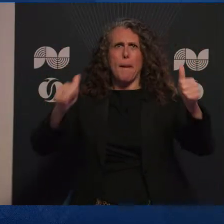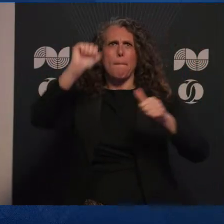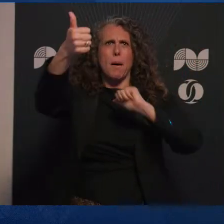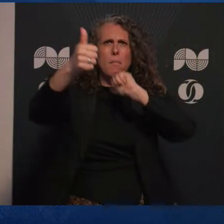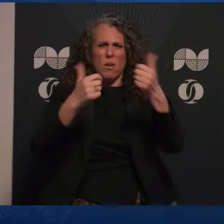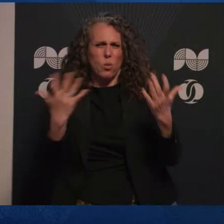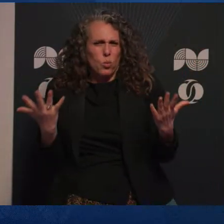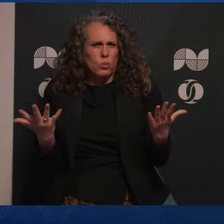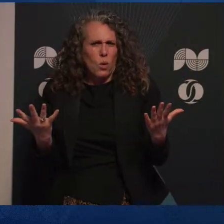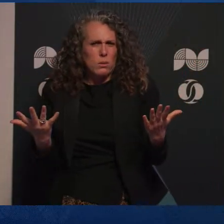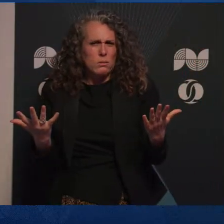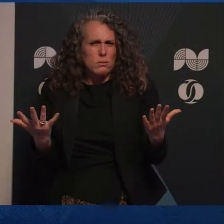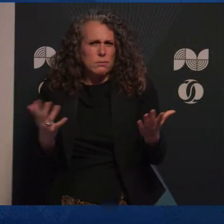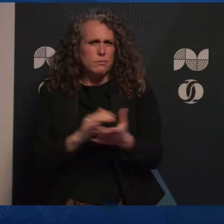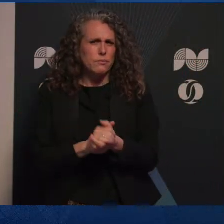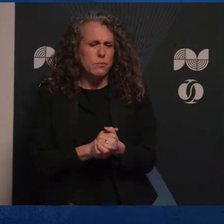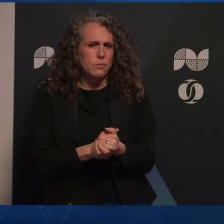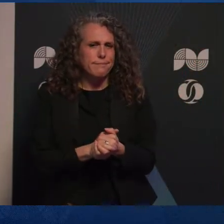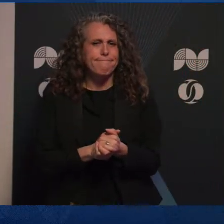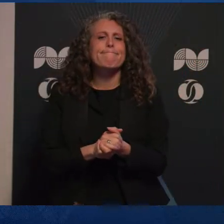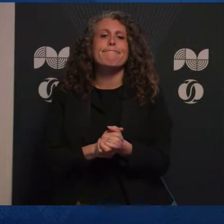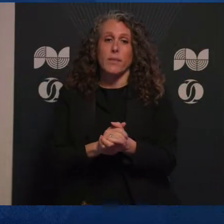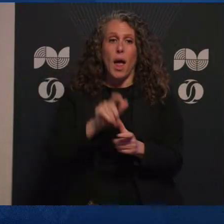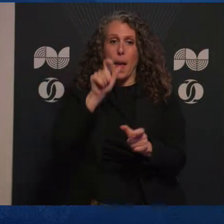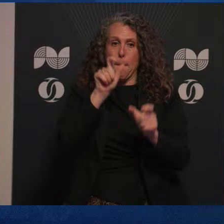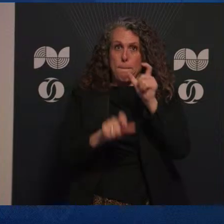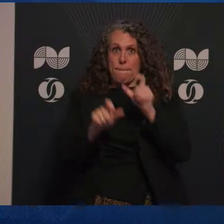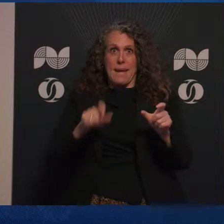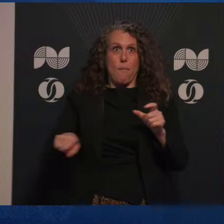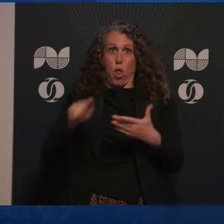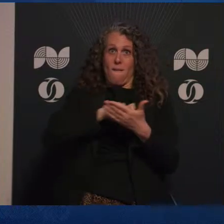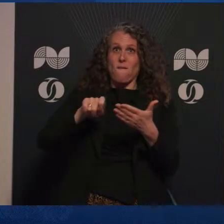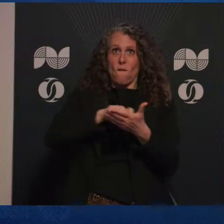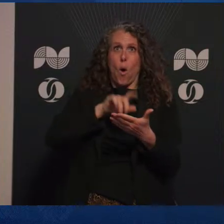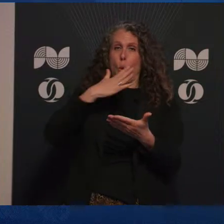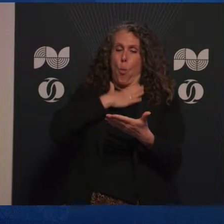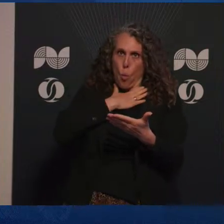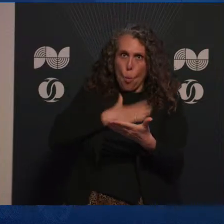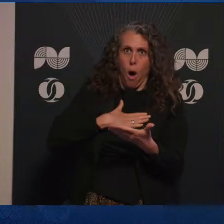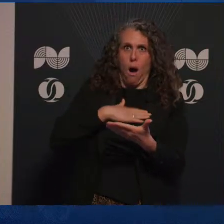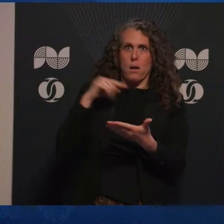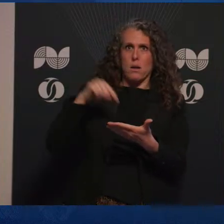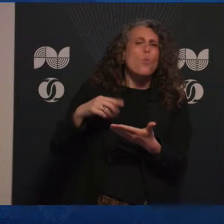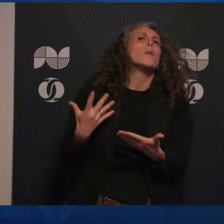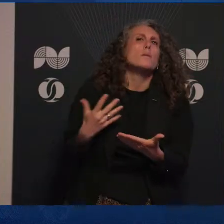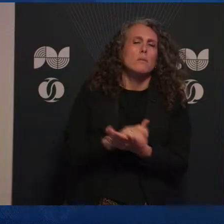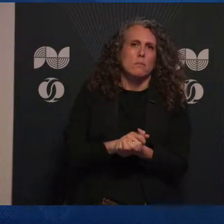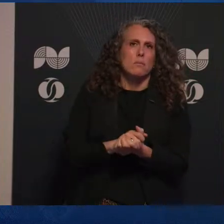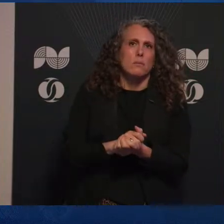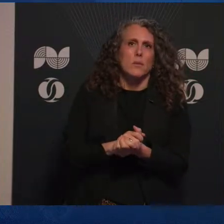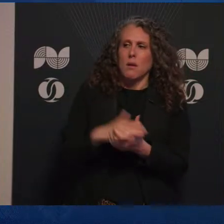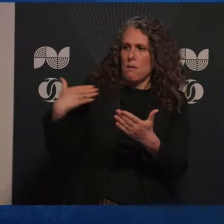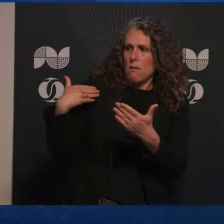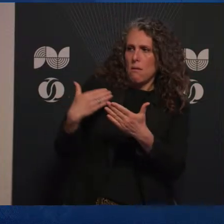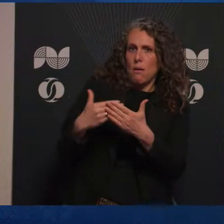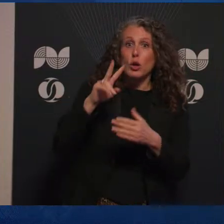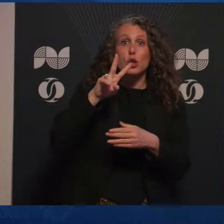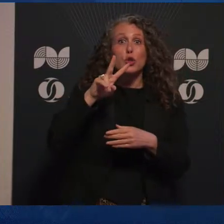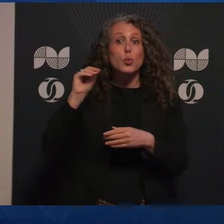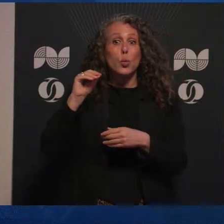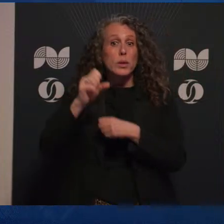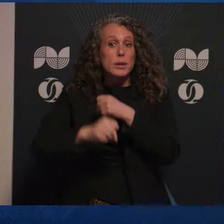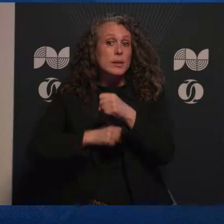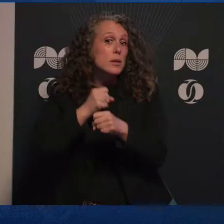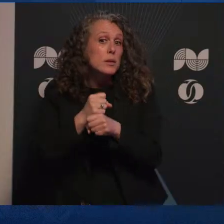is expectations of the electorate. What we have seen over the last 2 decades is that people